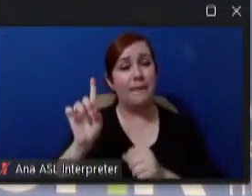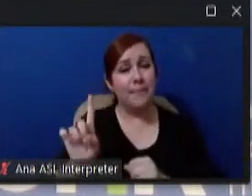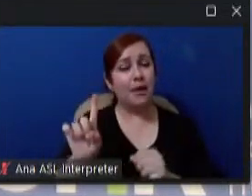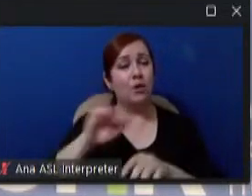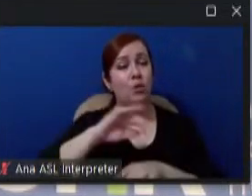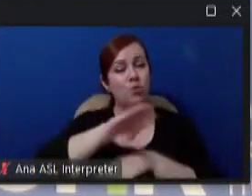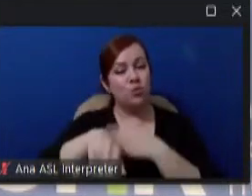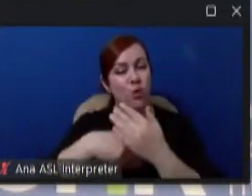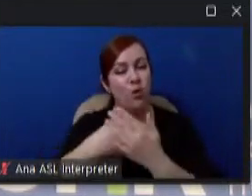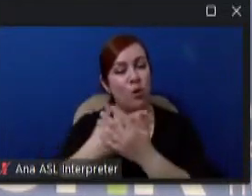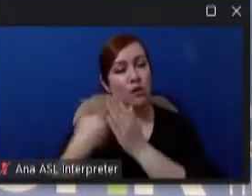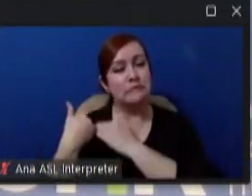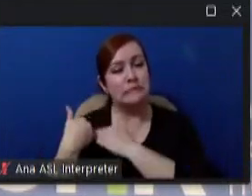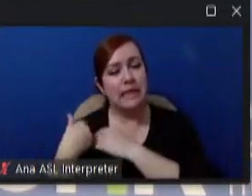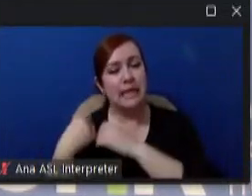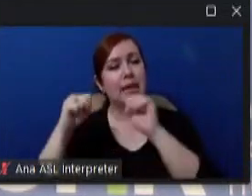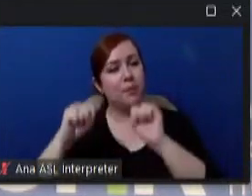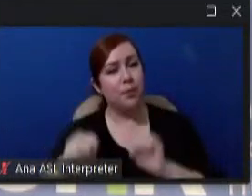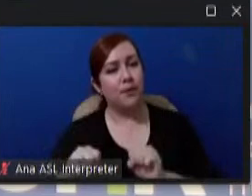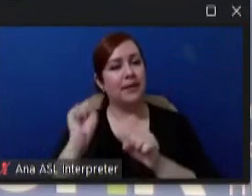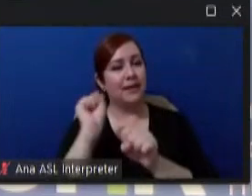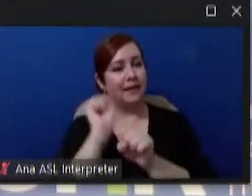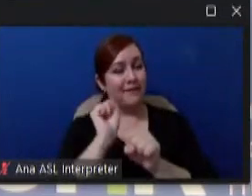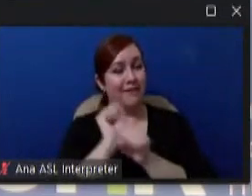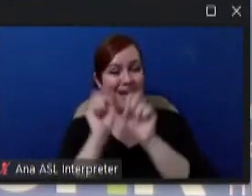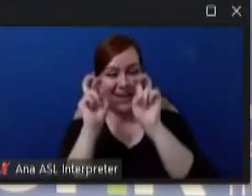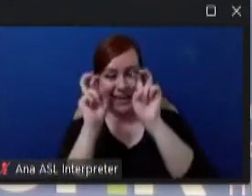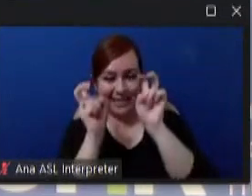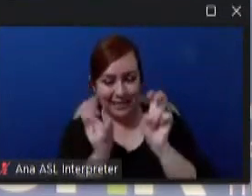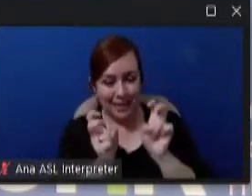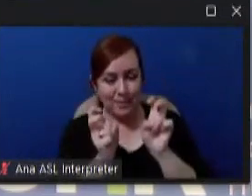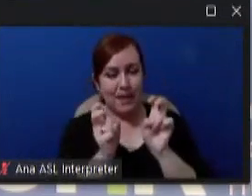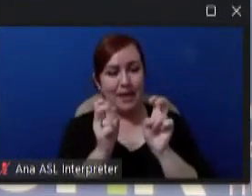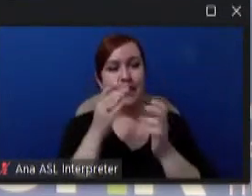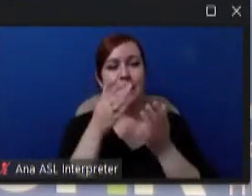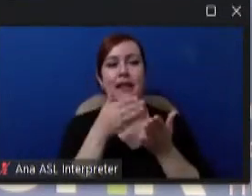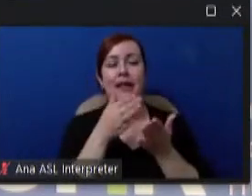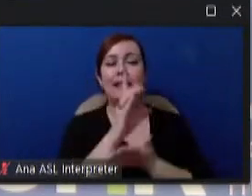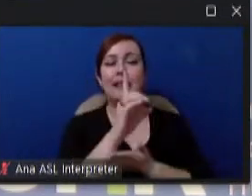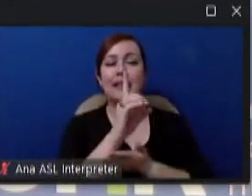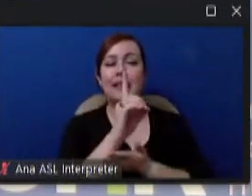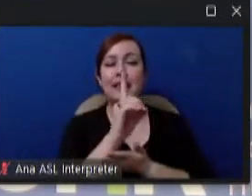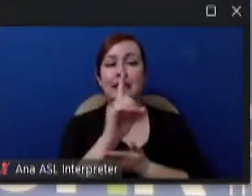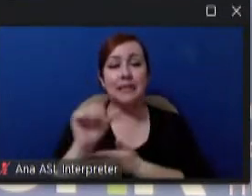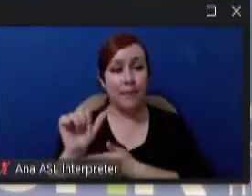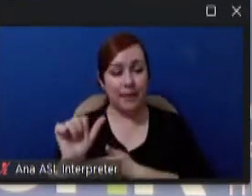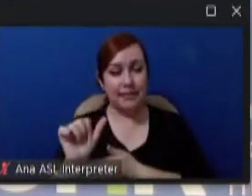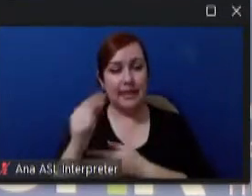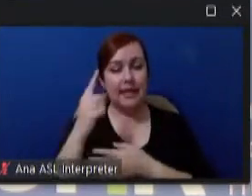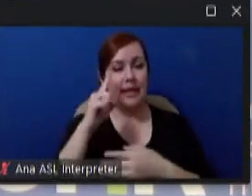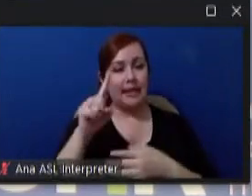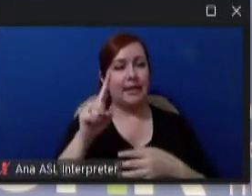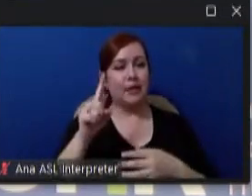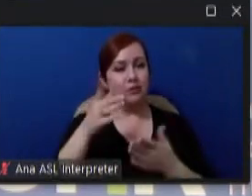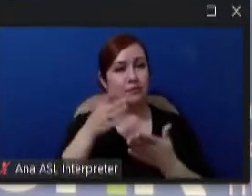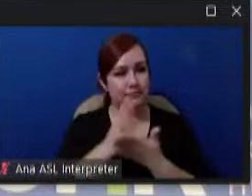this area on a daily basis and is fully committed to